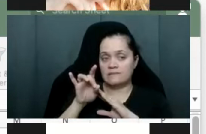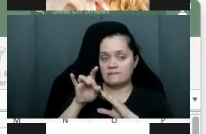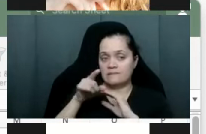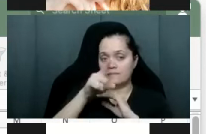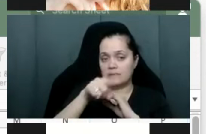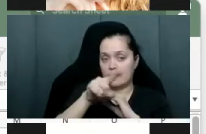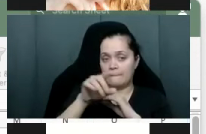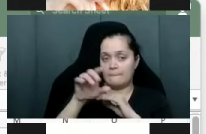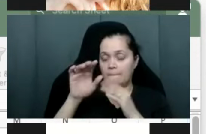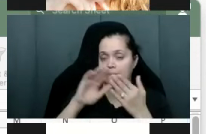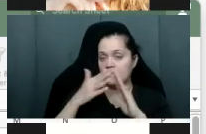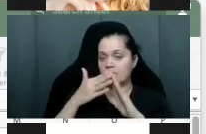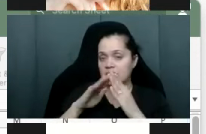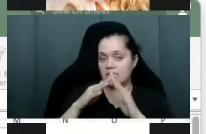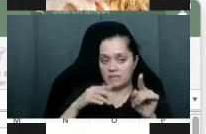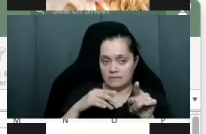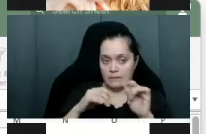those cities.